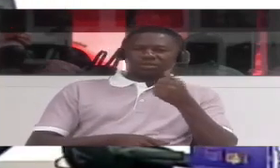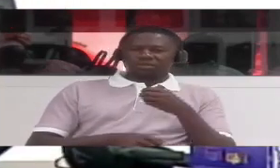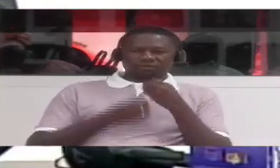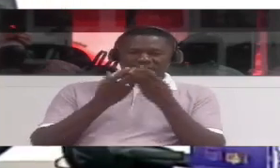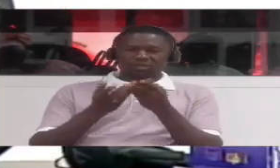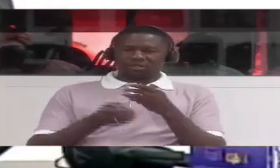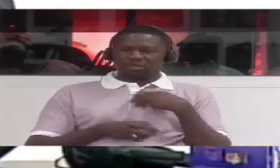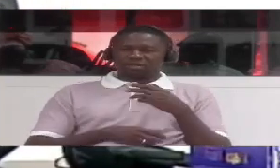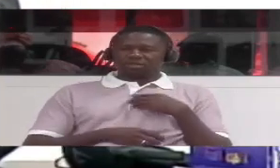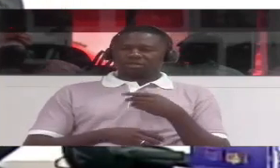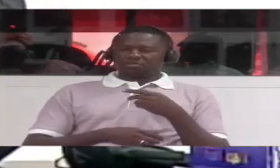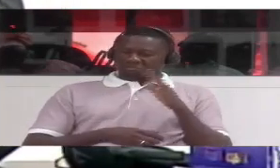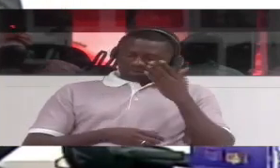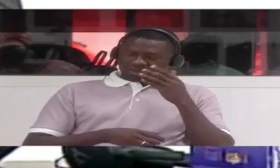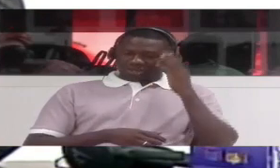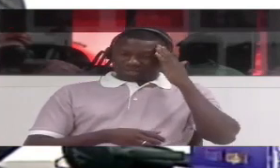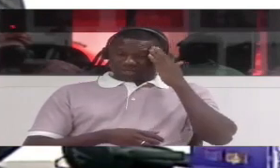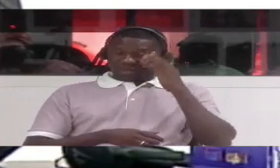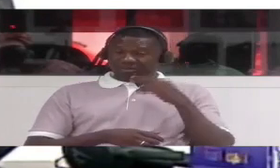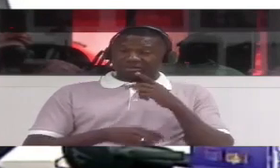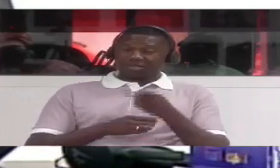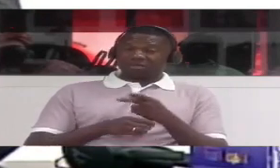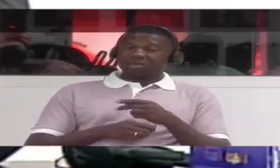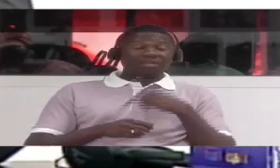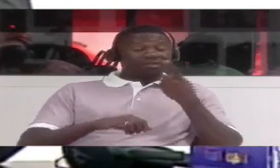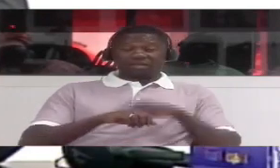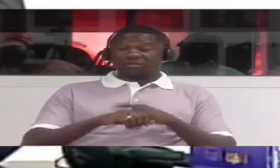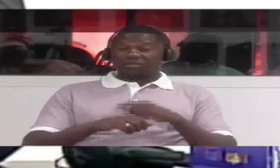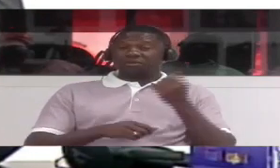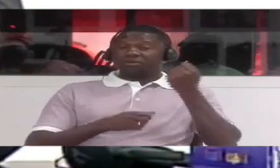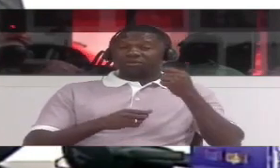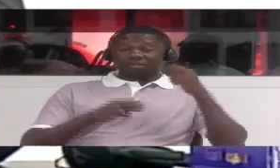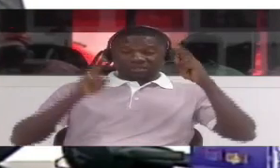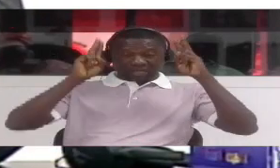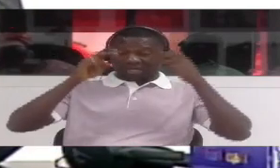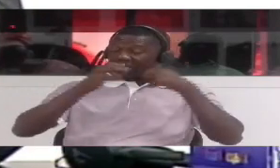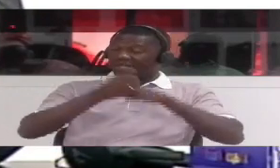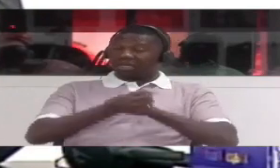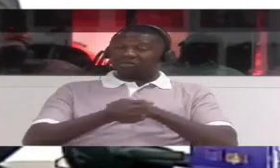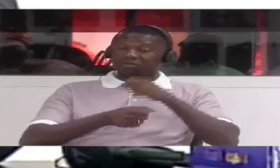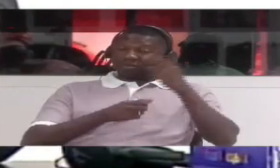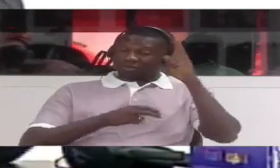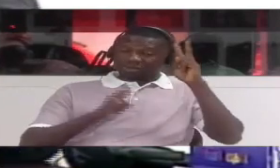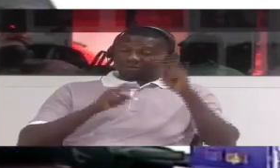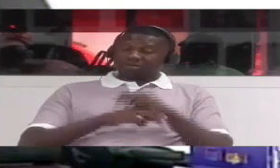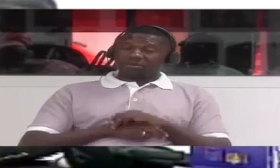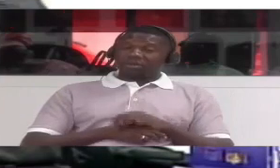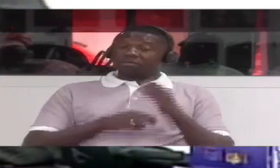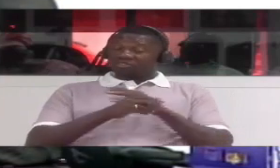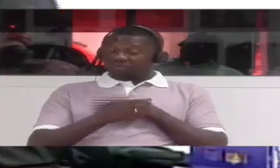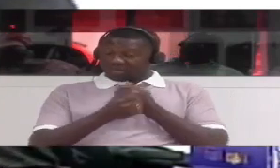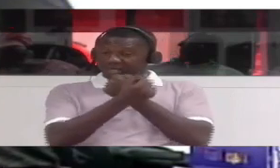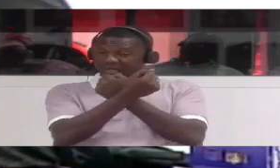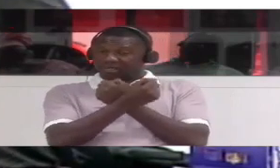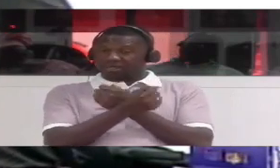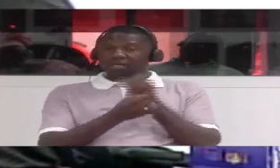I was probably destined to be at the hands of Jammer, because previous to my, just shortly before my arrest, the Independent